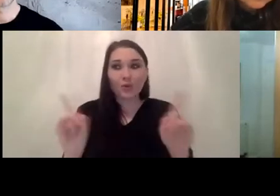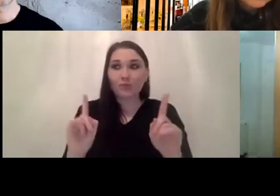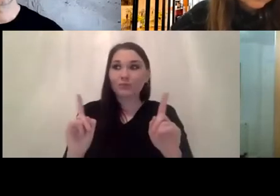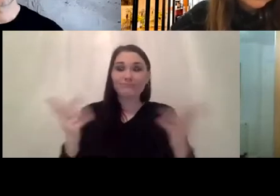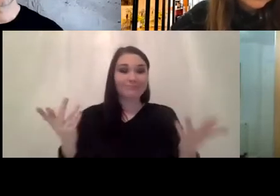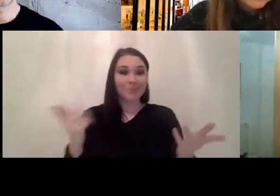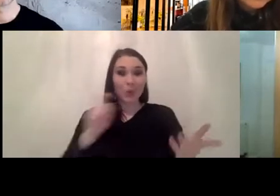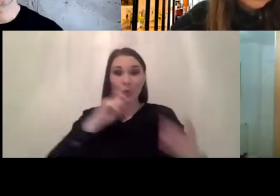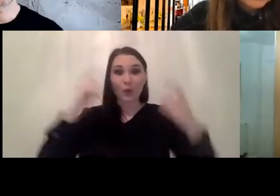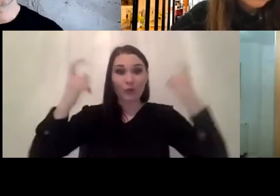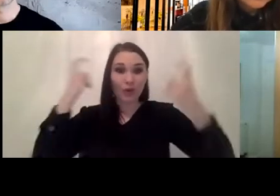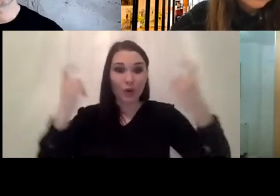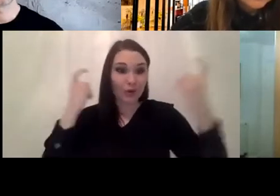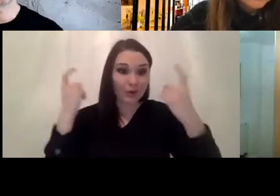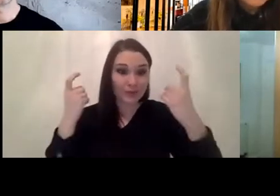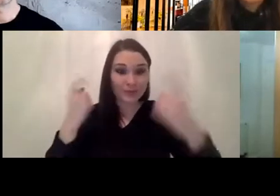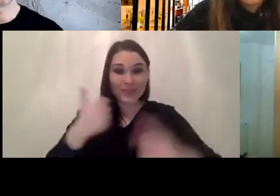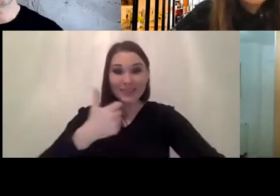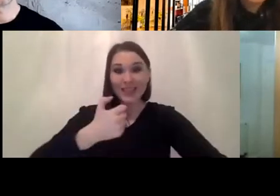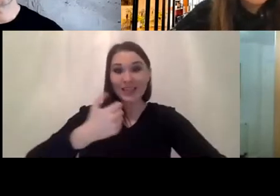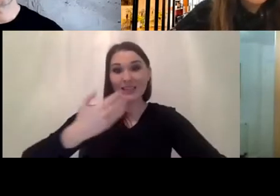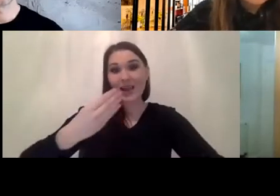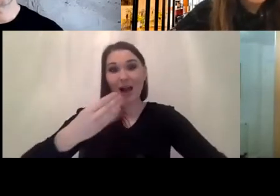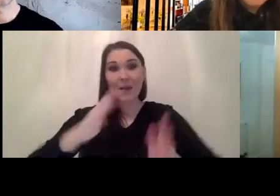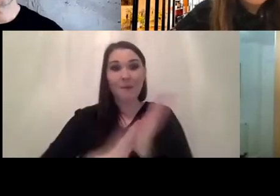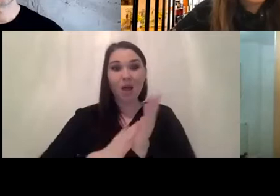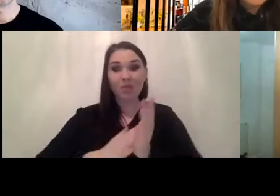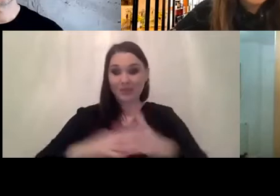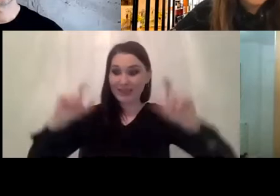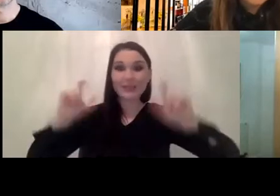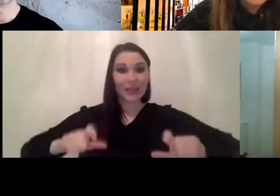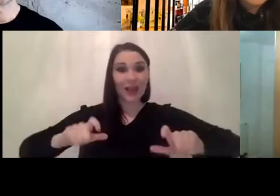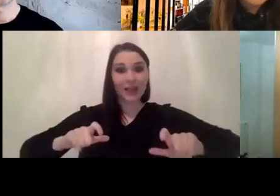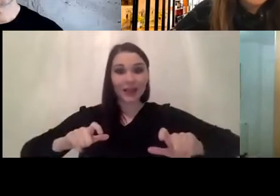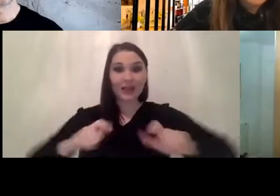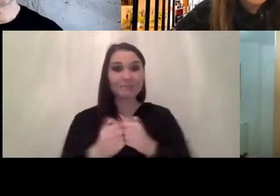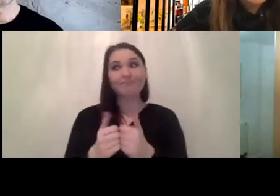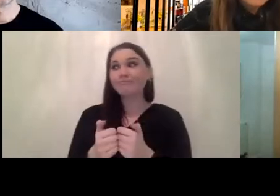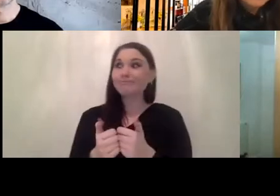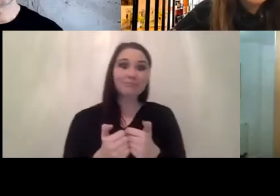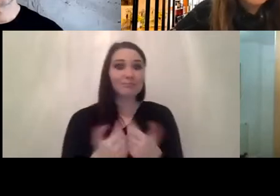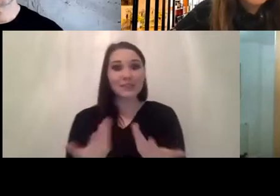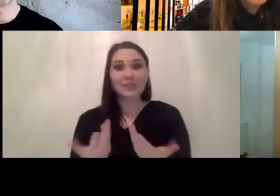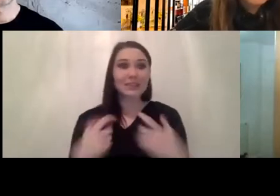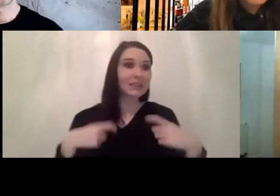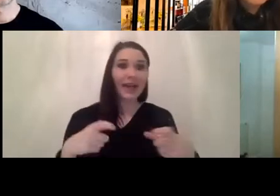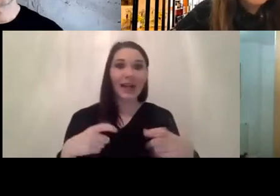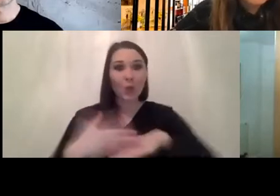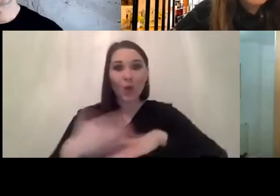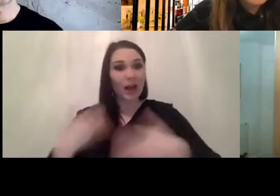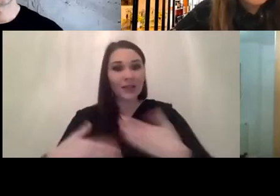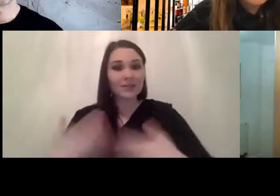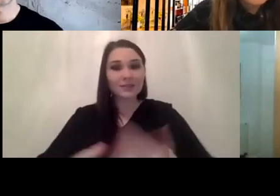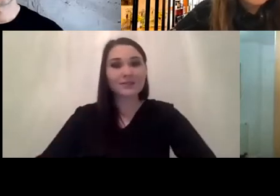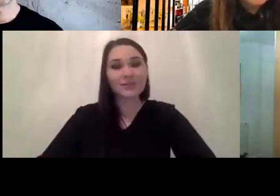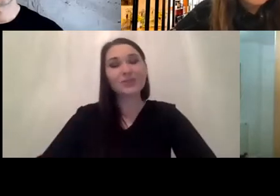thought this, 6-9 months later we're still sitting sort of in our bedrooms or at our kitchen table sort of working still. So